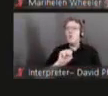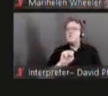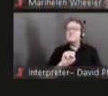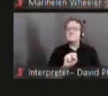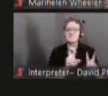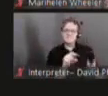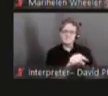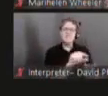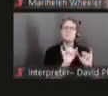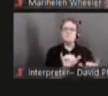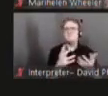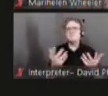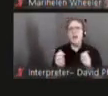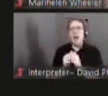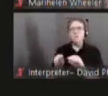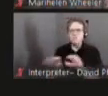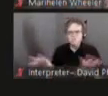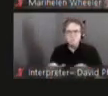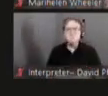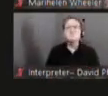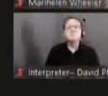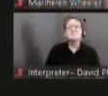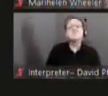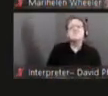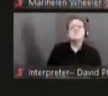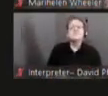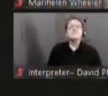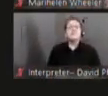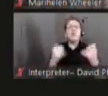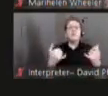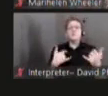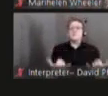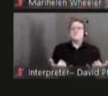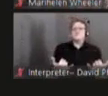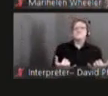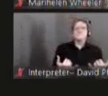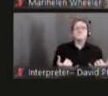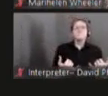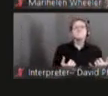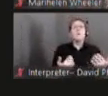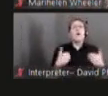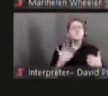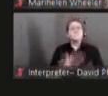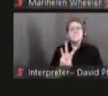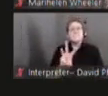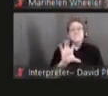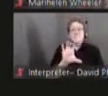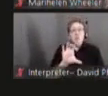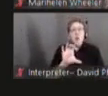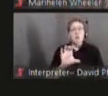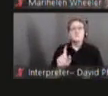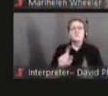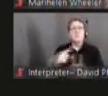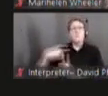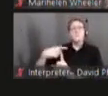that is circulating in the population. We are currently sequencing around 600 sequences from positive cases